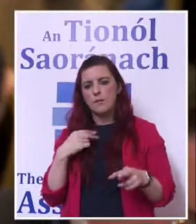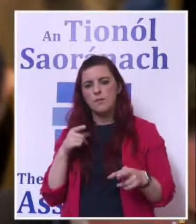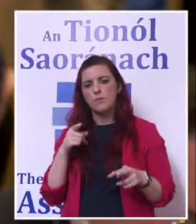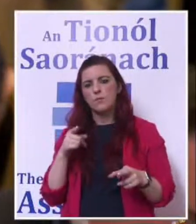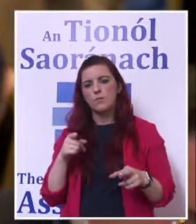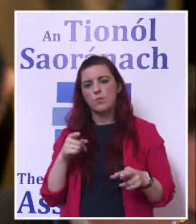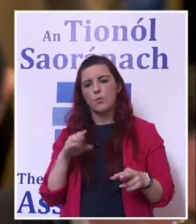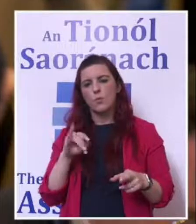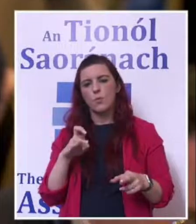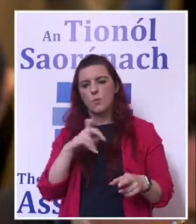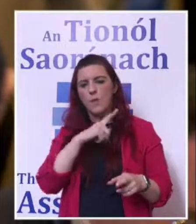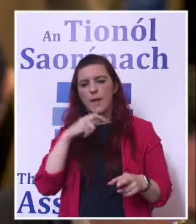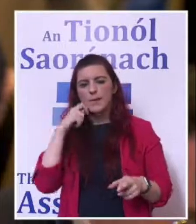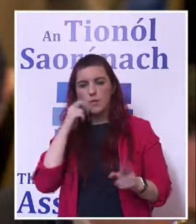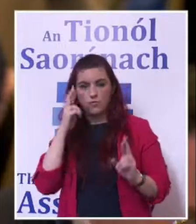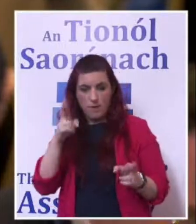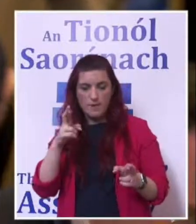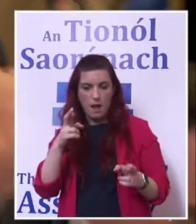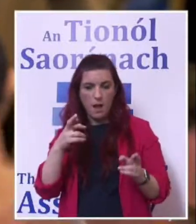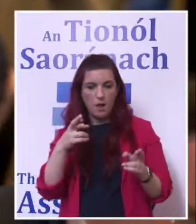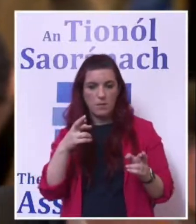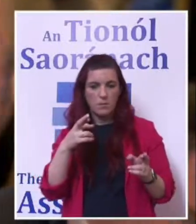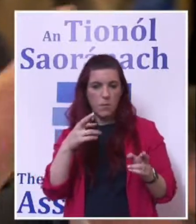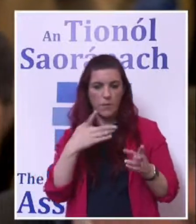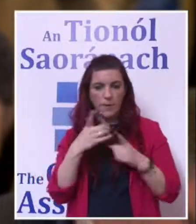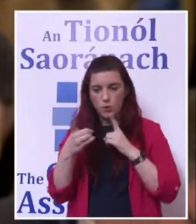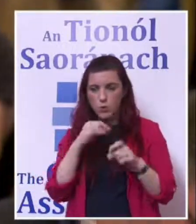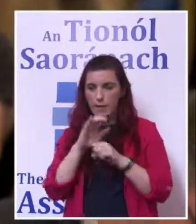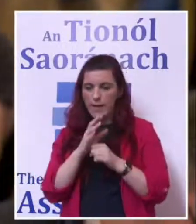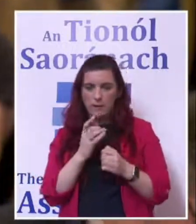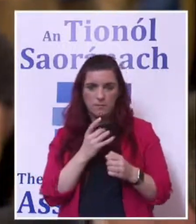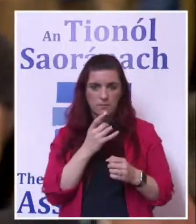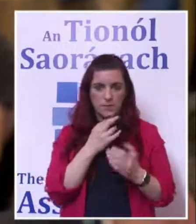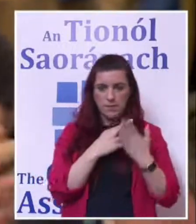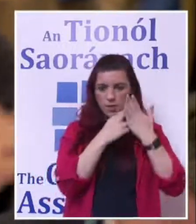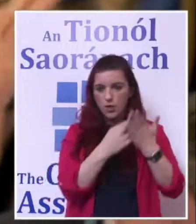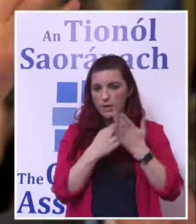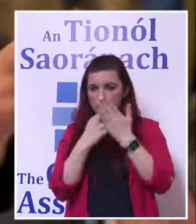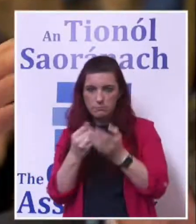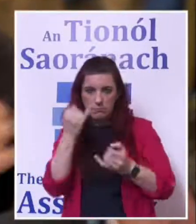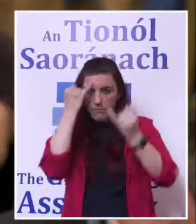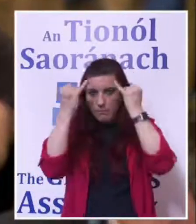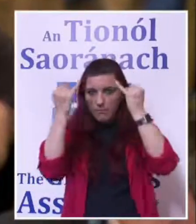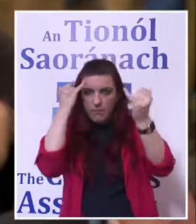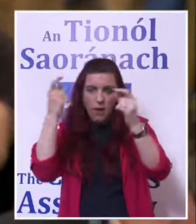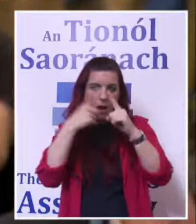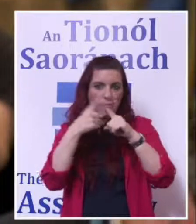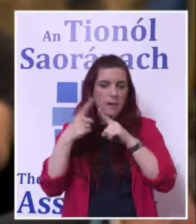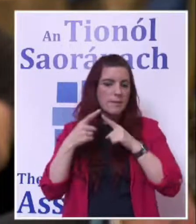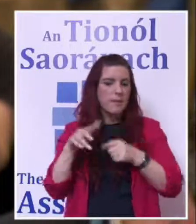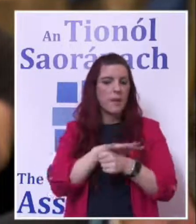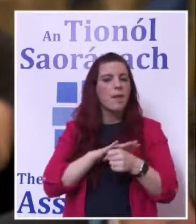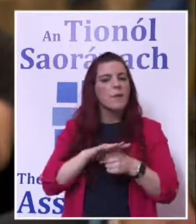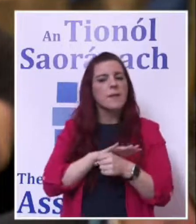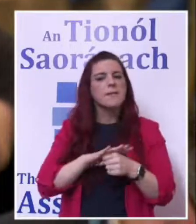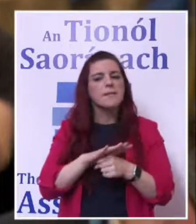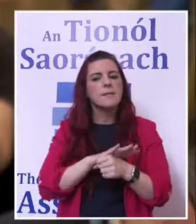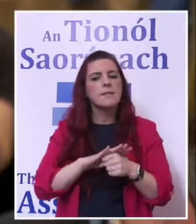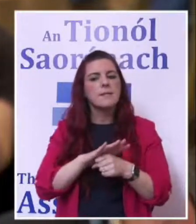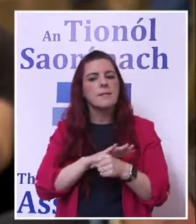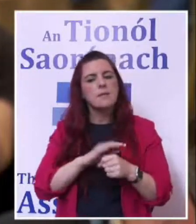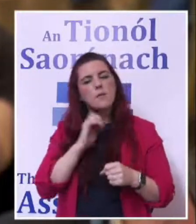our remit is very wide-ranging and we can make suggestions on so many different things in relation to how this whole thing